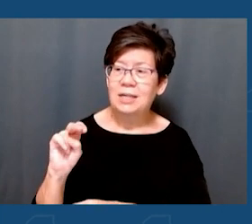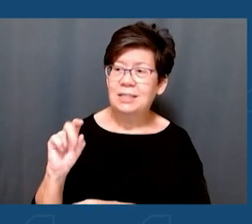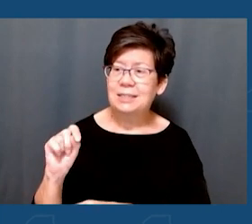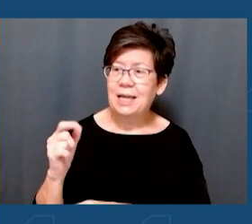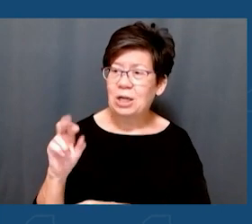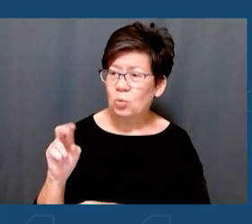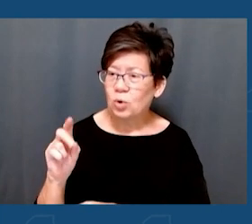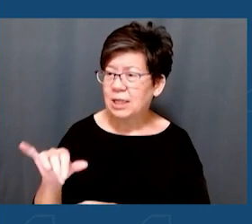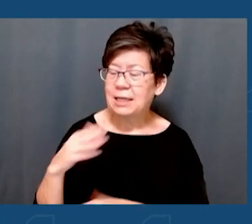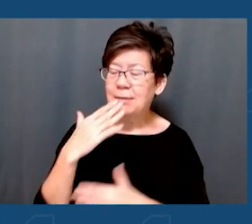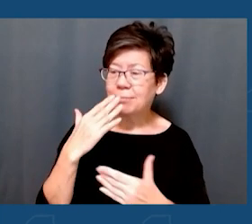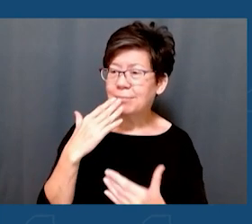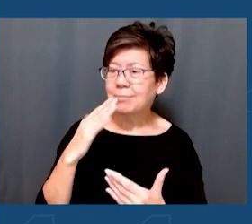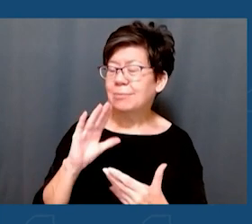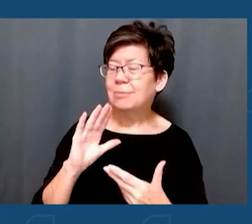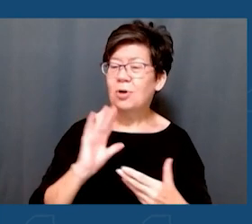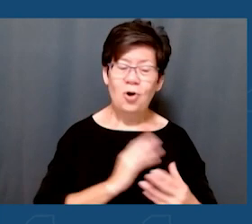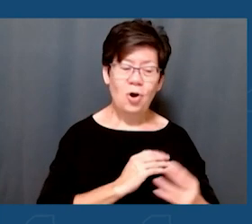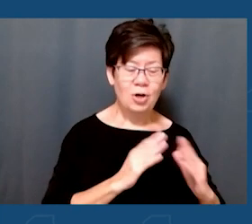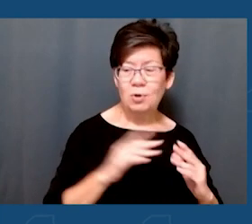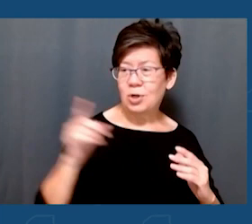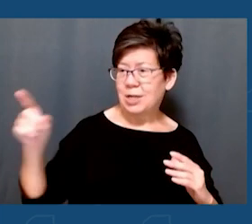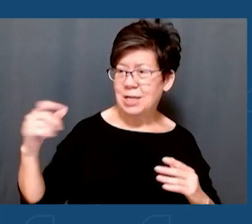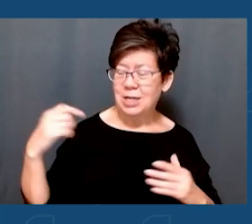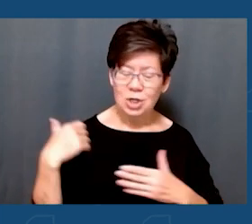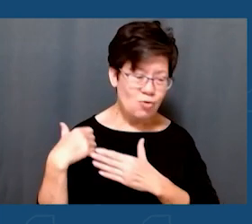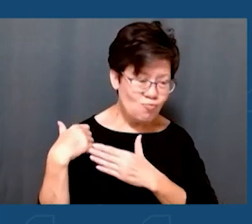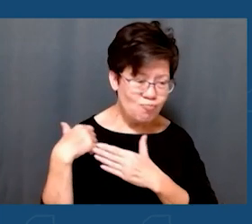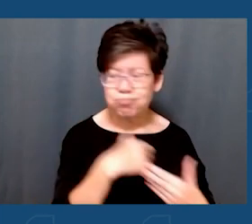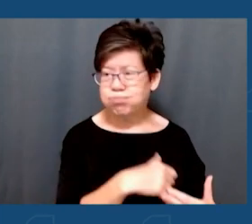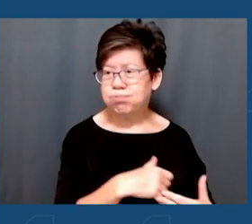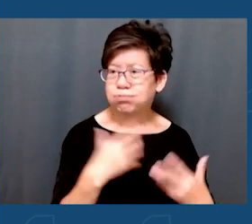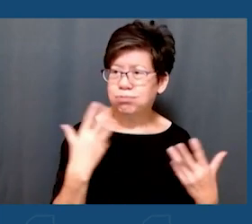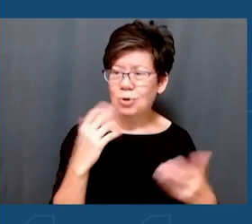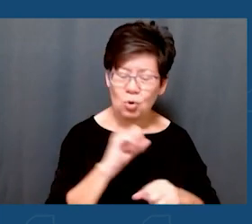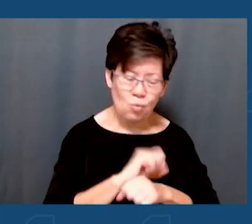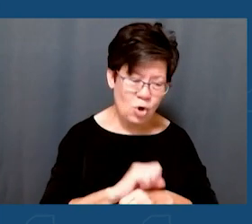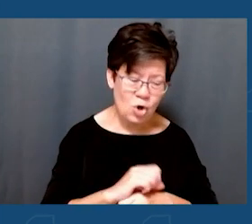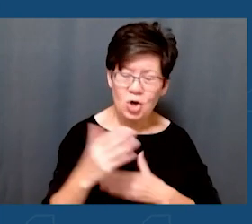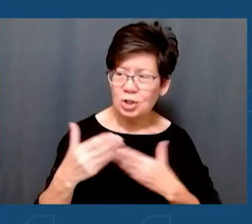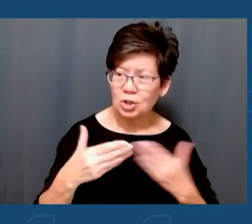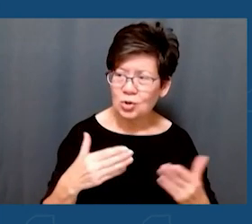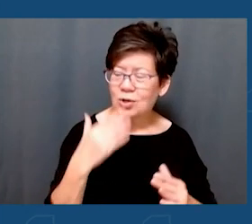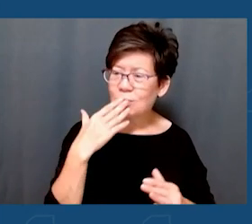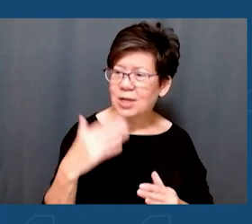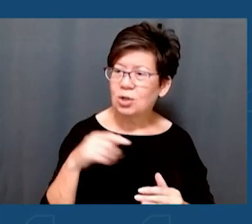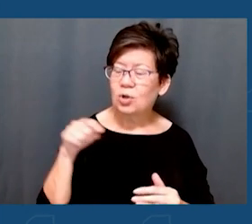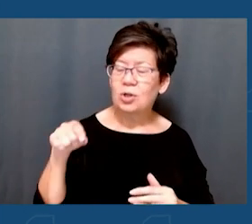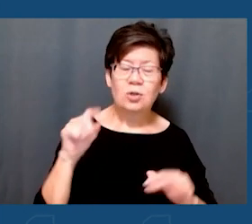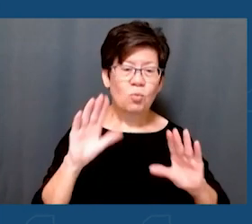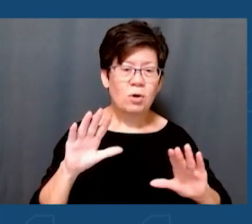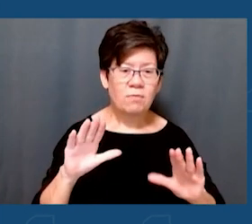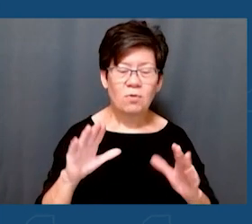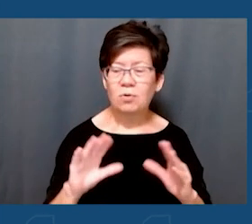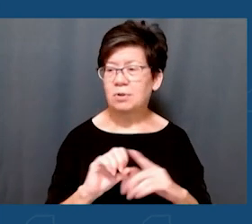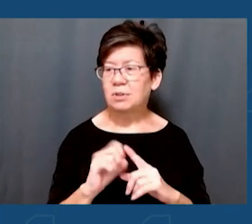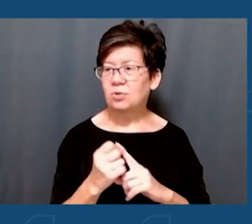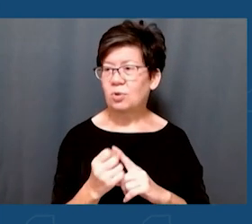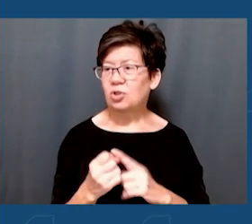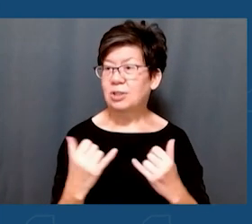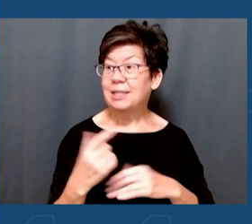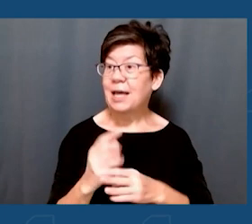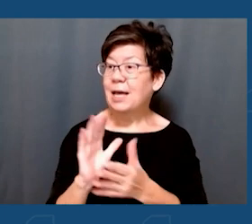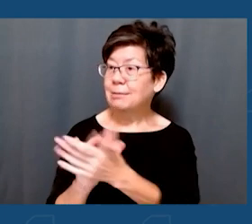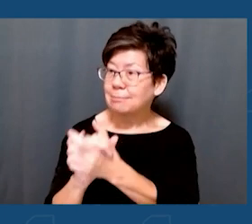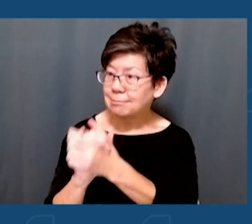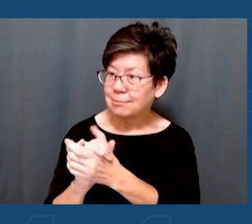for what you've done for our community, what you continue to do, and congratulations on this wonderful occasion here today. We owe a great debt